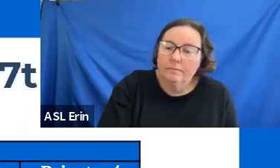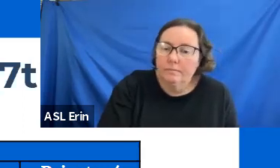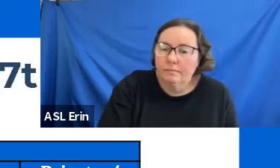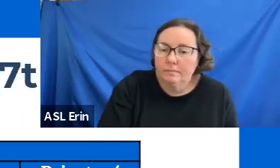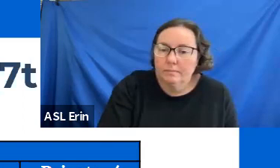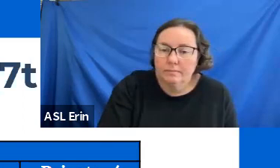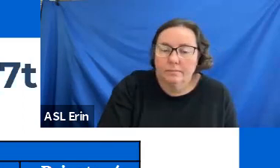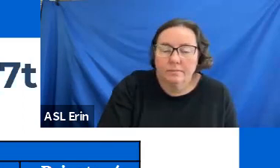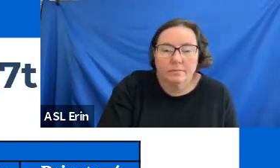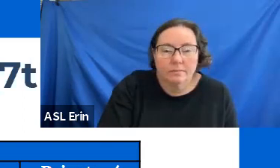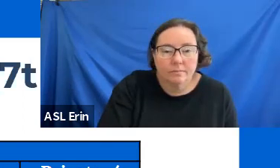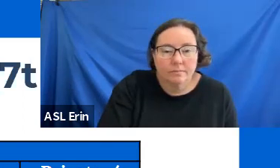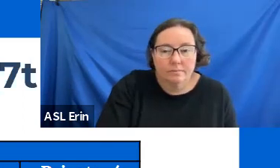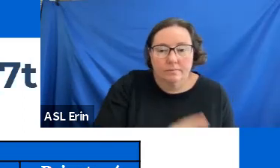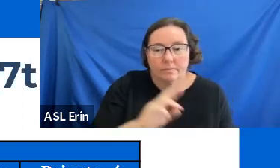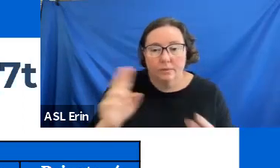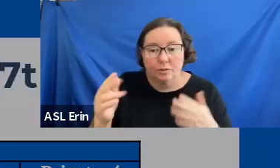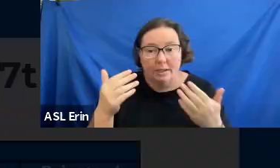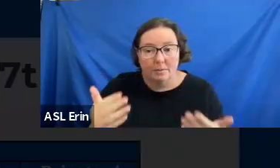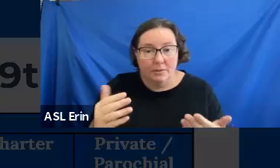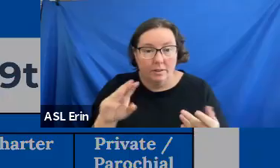think we might be good to move on, Ms. Hogan.